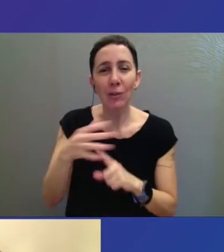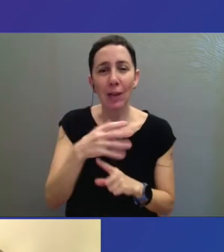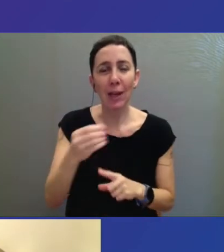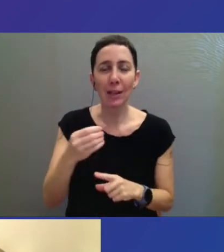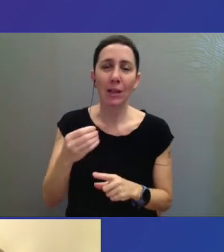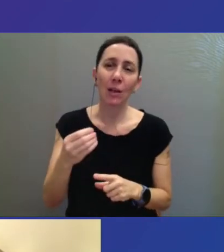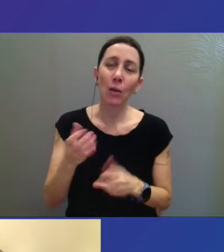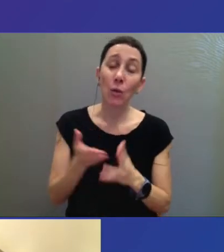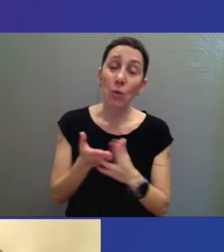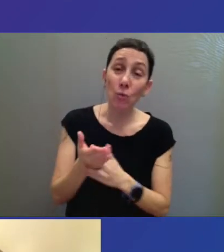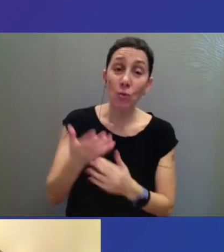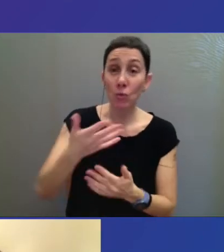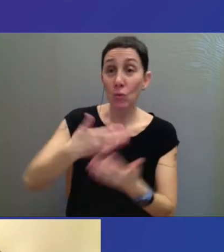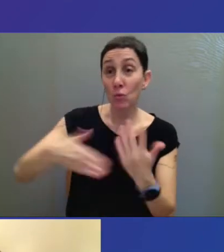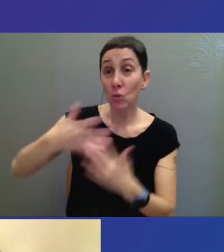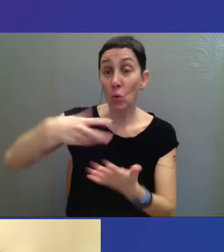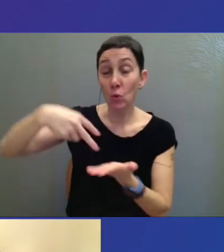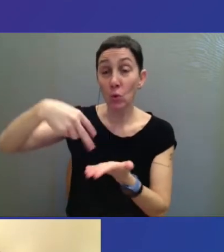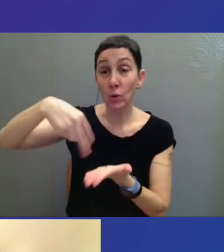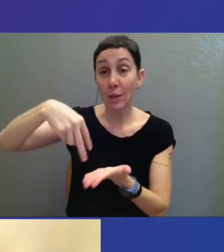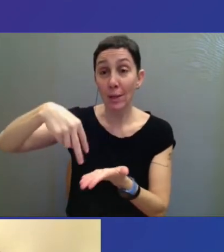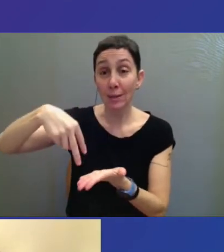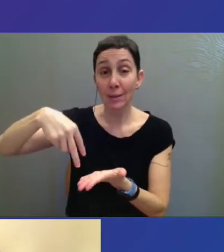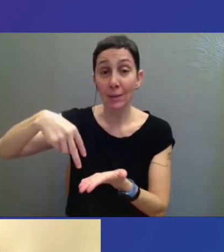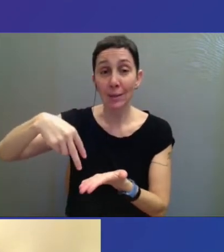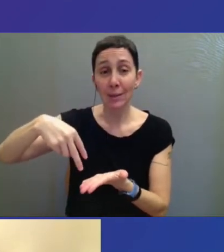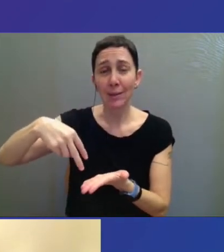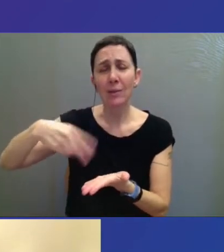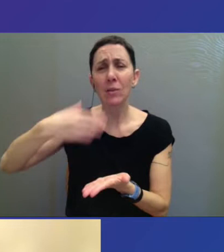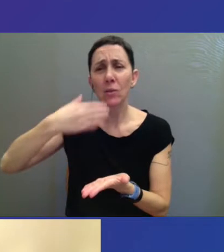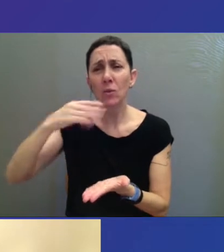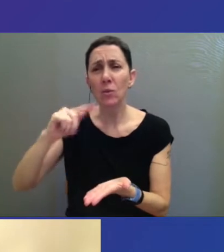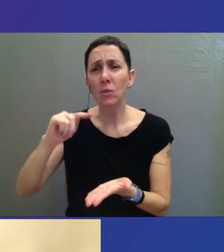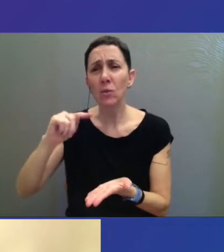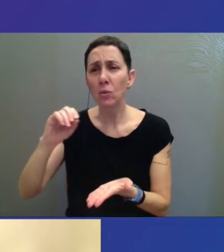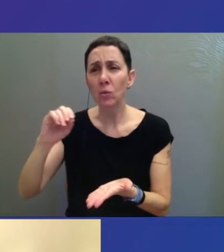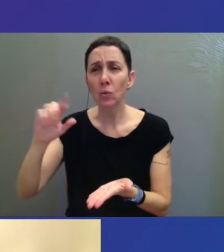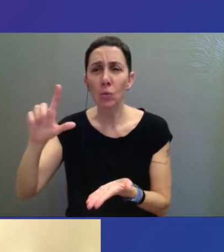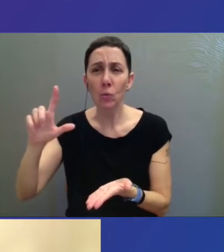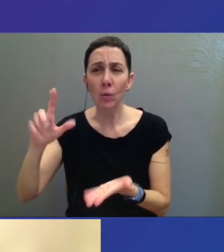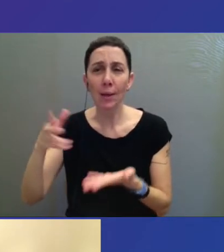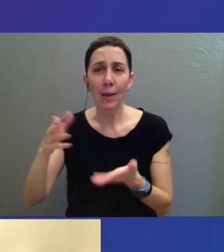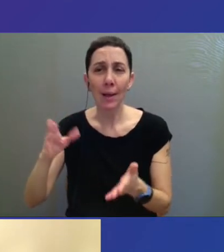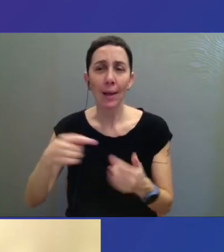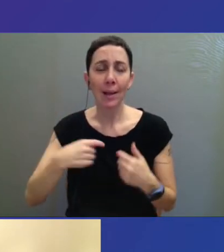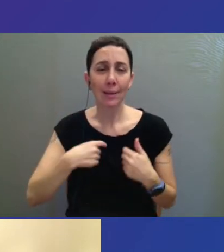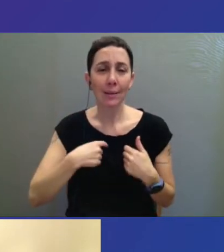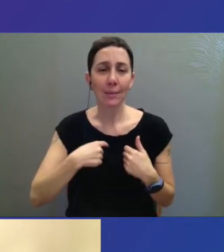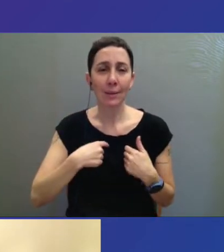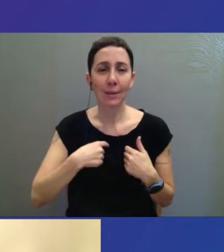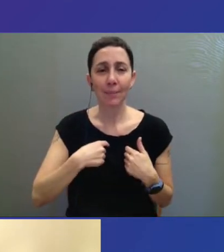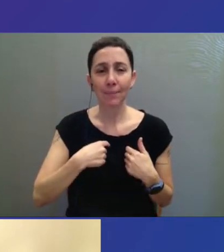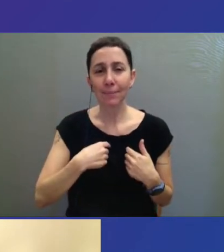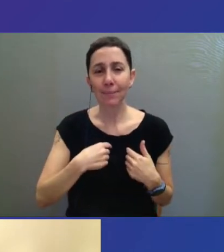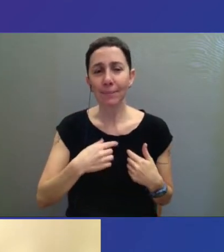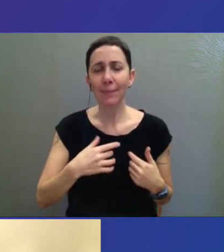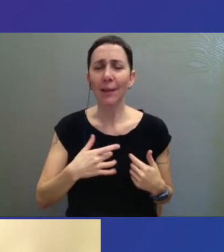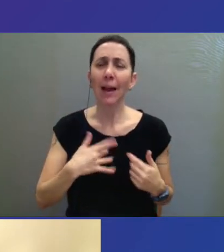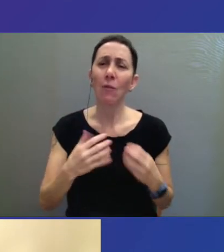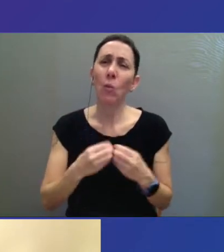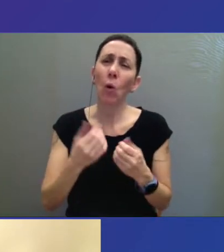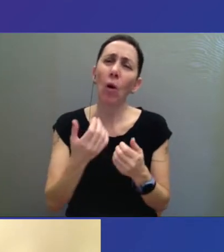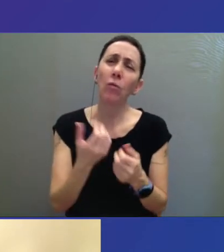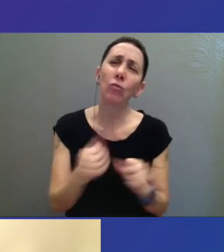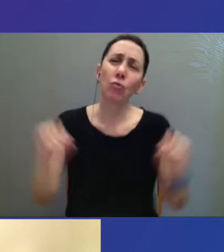I kind of, you know, is a tool that allows me to just have a liberated space.